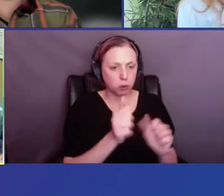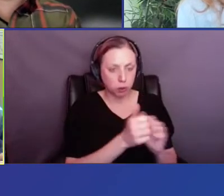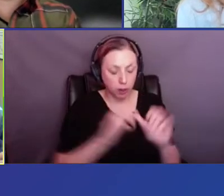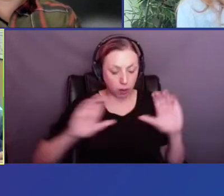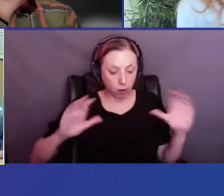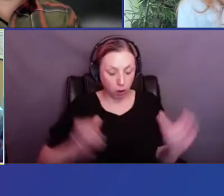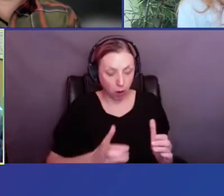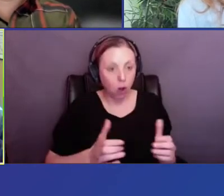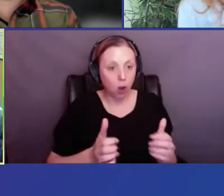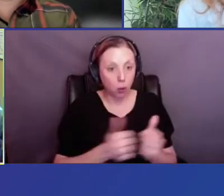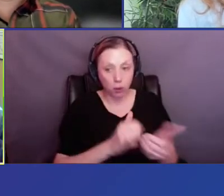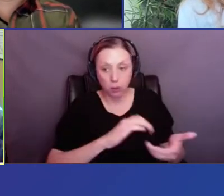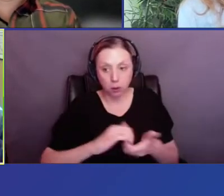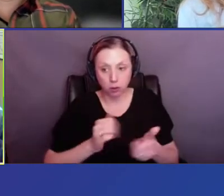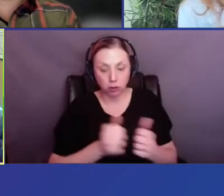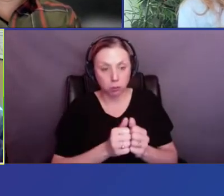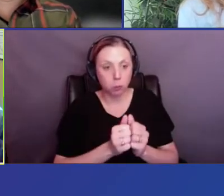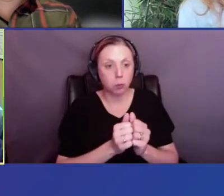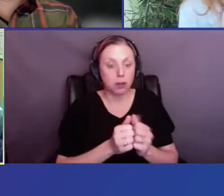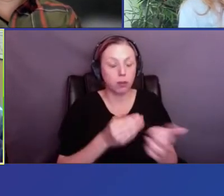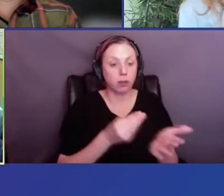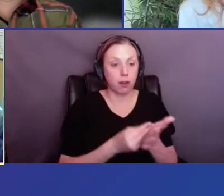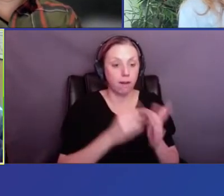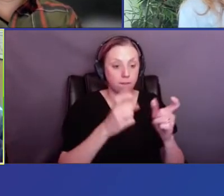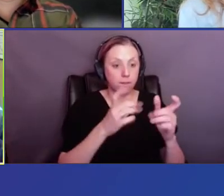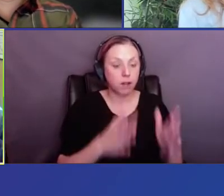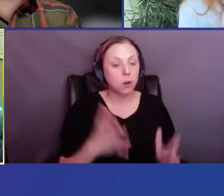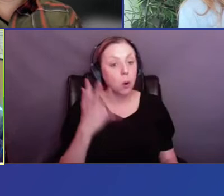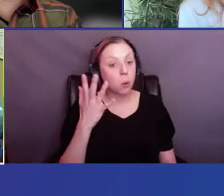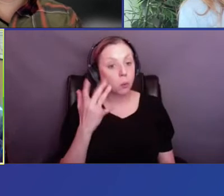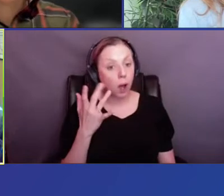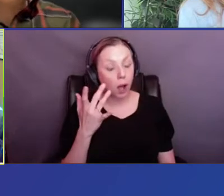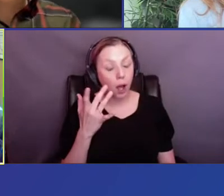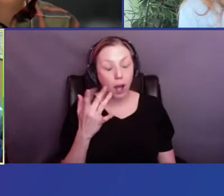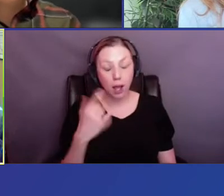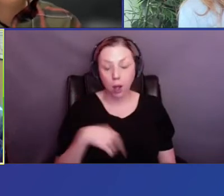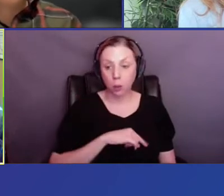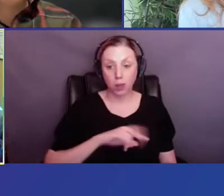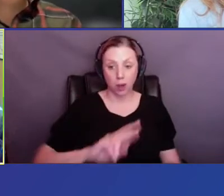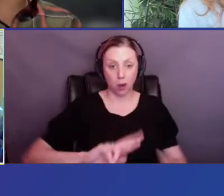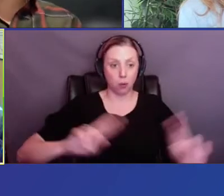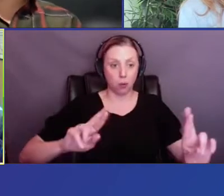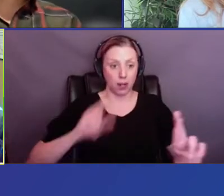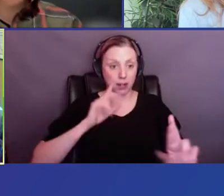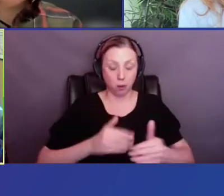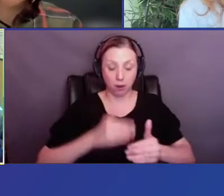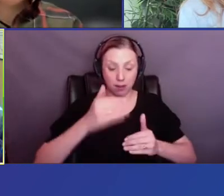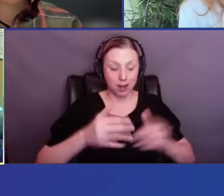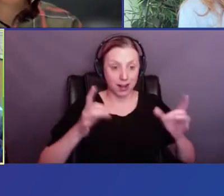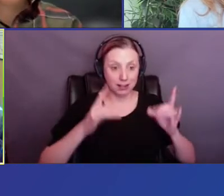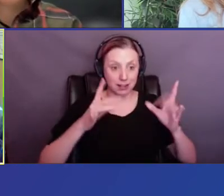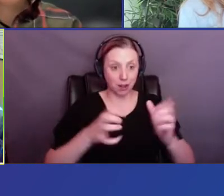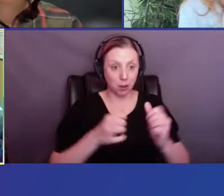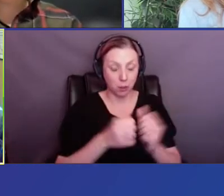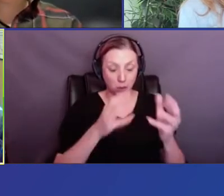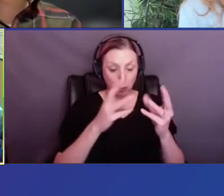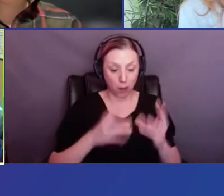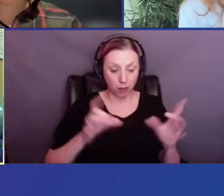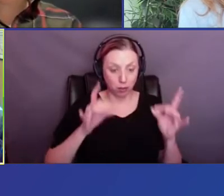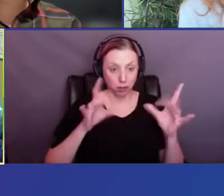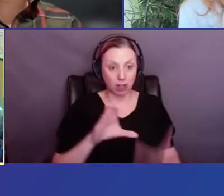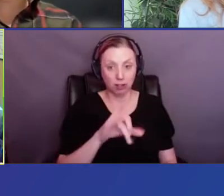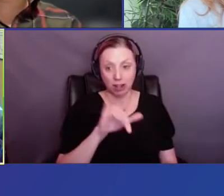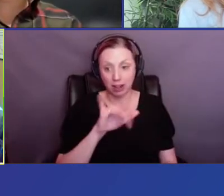with funders, so that we are ready for the next inevitable disaster with climate change and just the